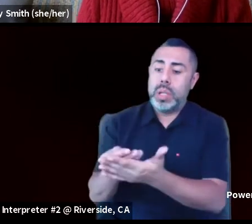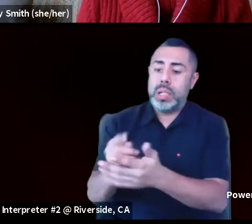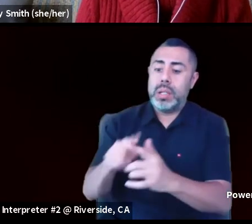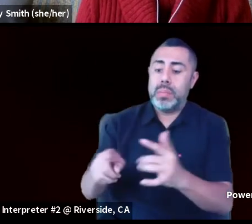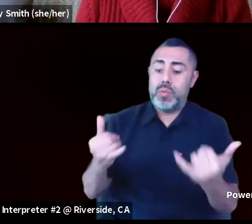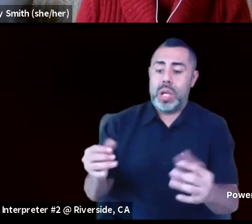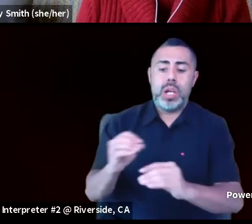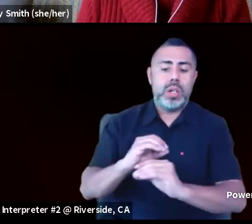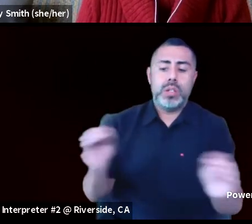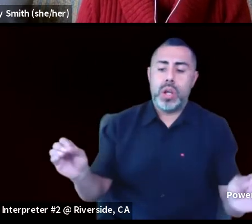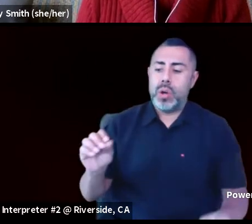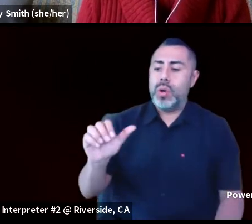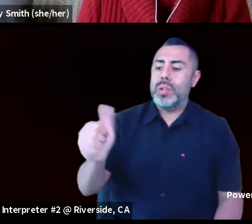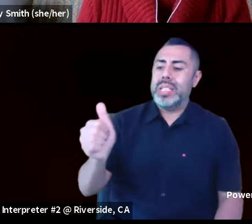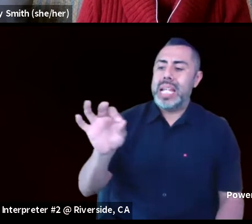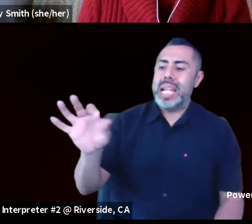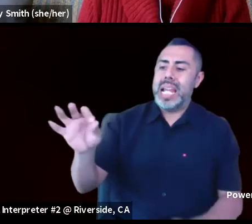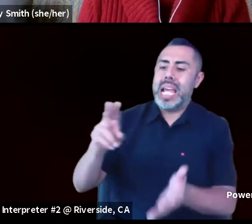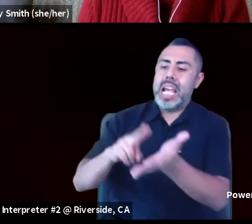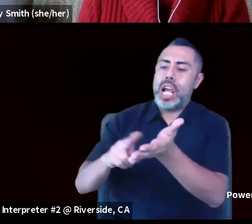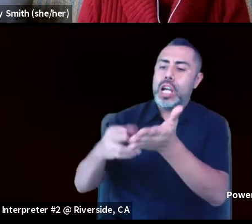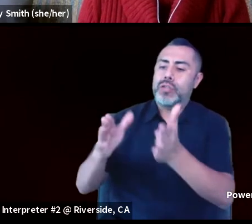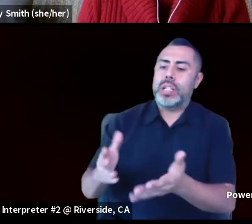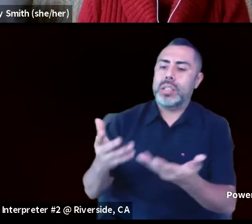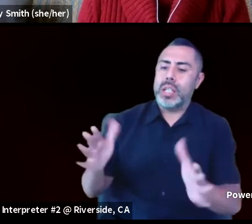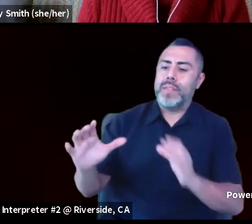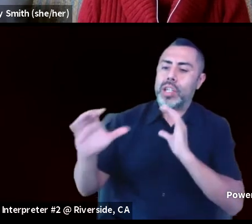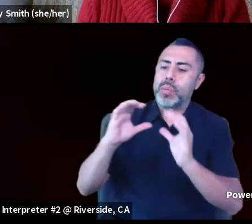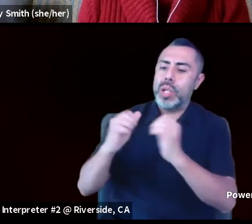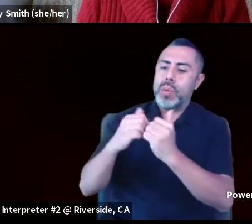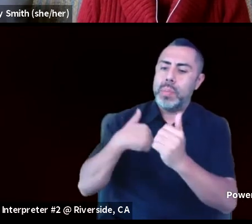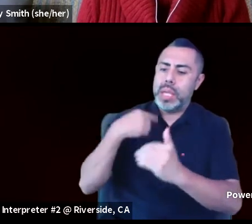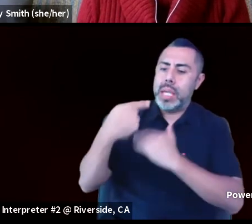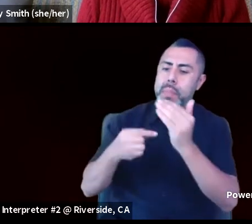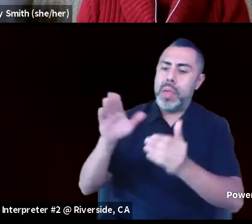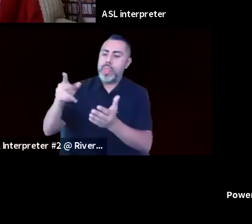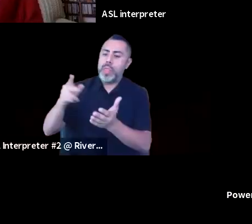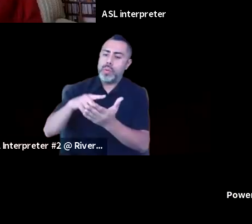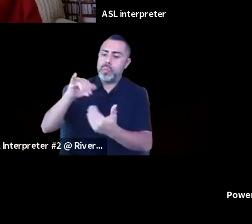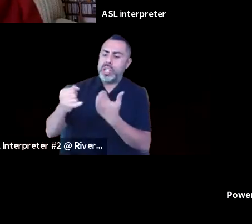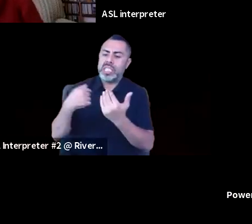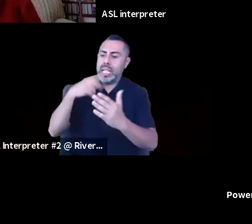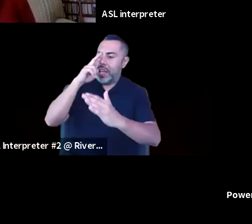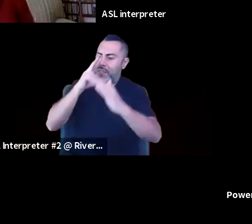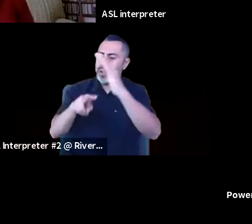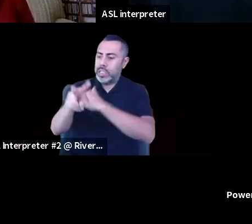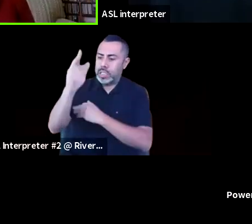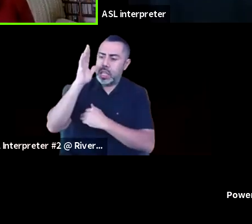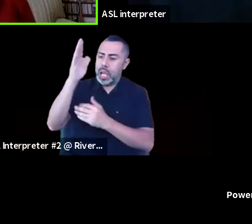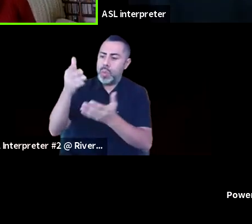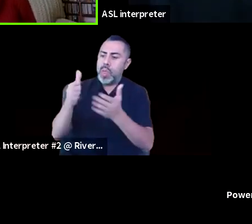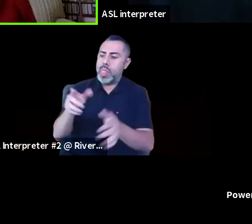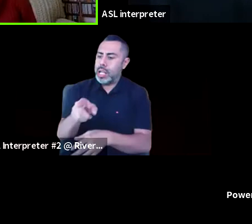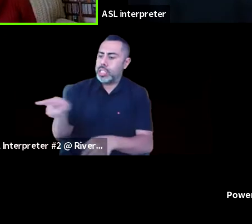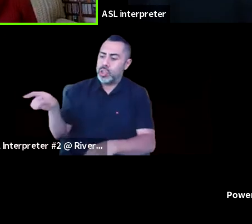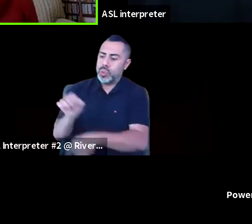about the status of these projects, projecting future loss. Yeah, there's so much that's up